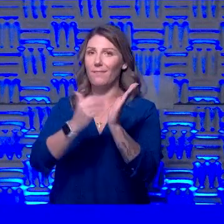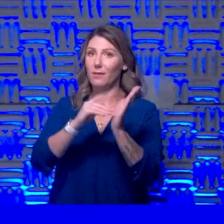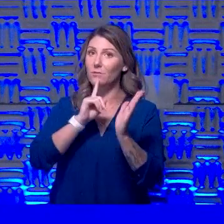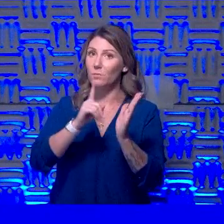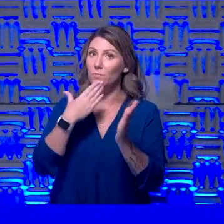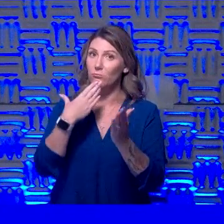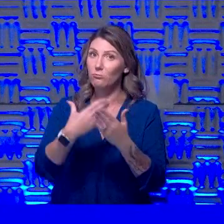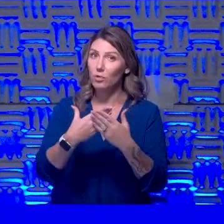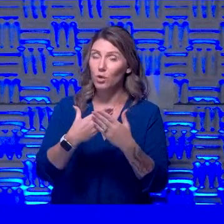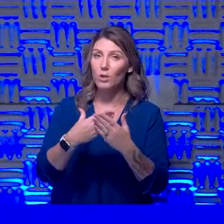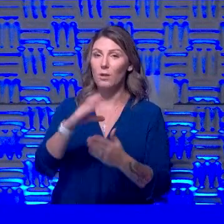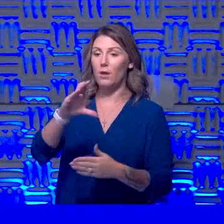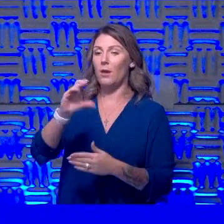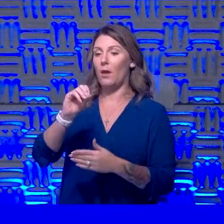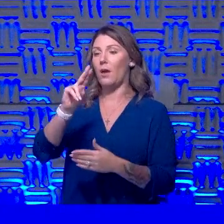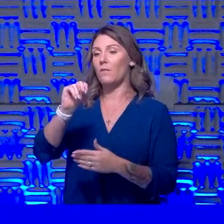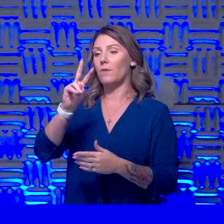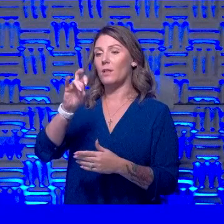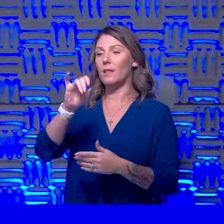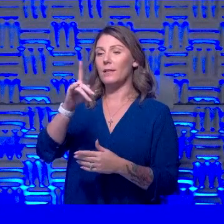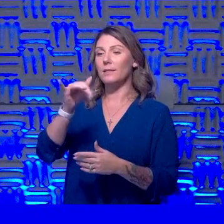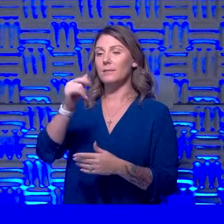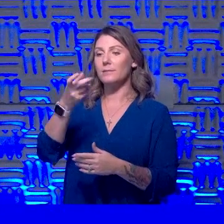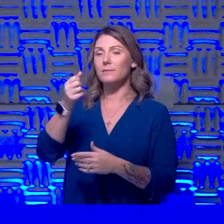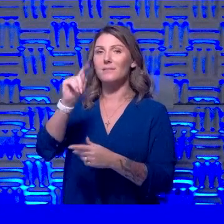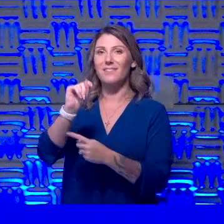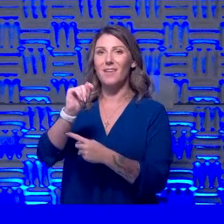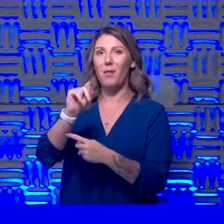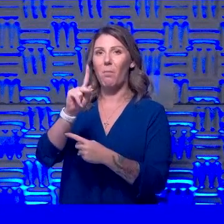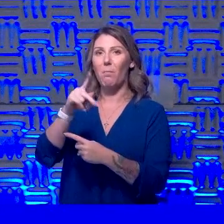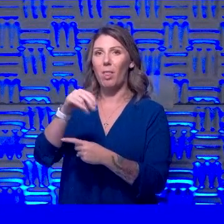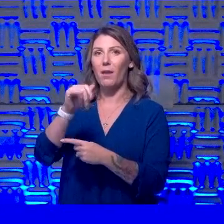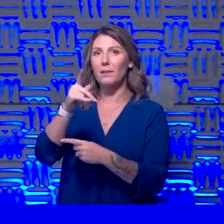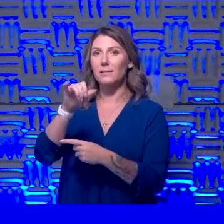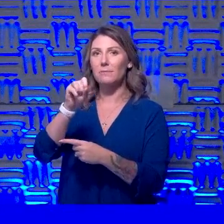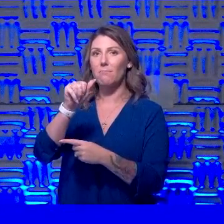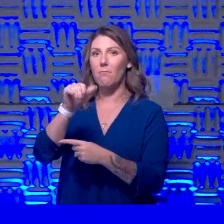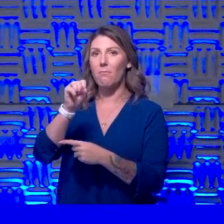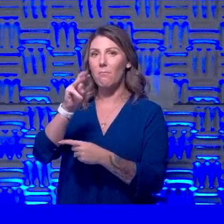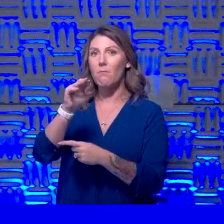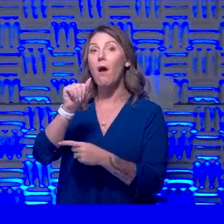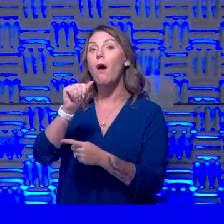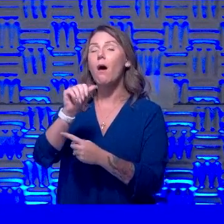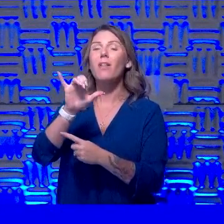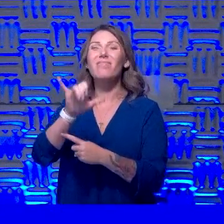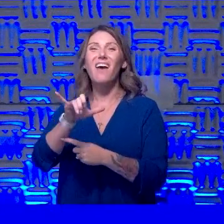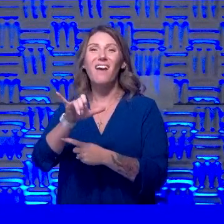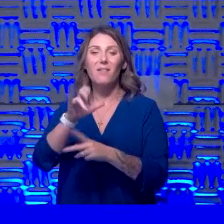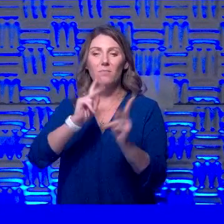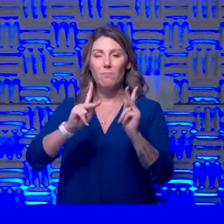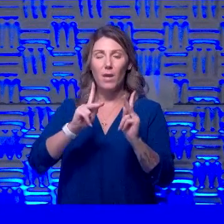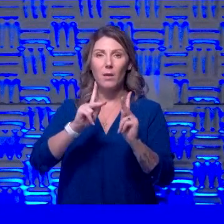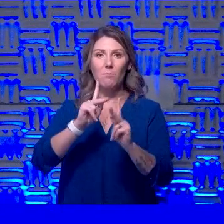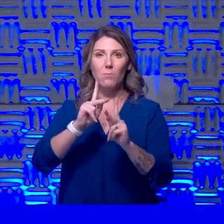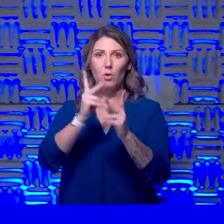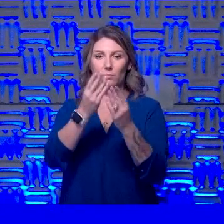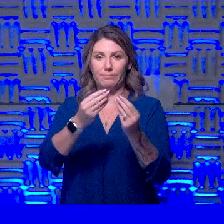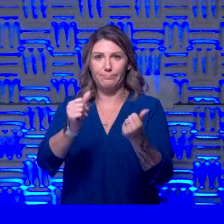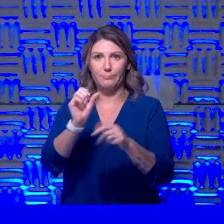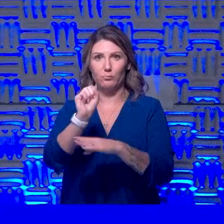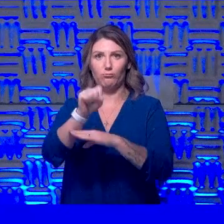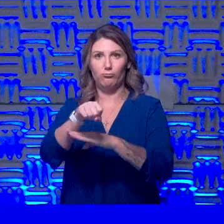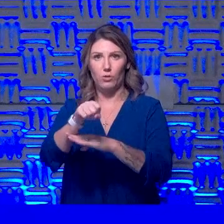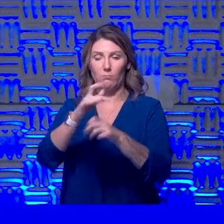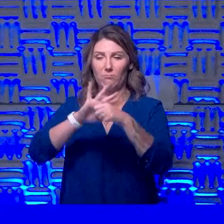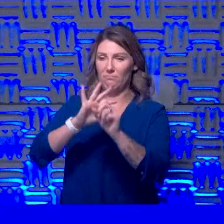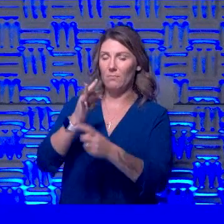So the convalescent plasma, that is for people who have recovered from the disease and are donating their plasma. The monoclonal antibodies can be made in a